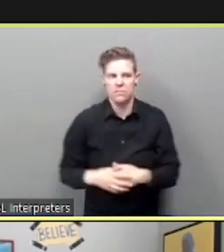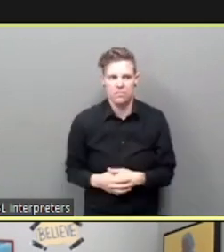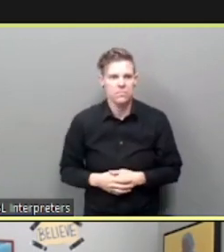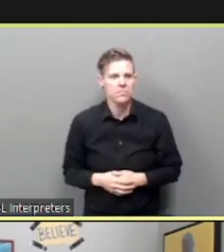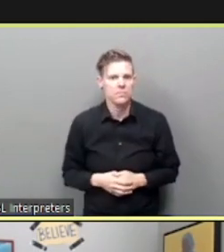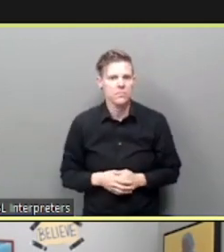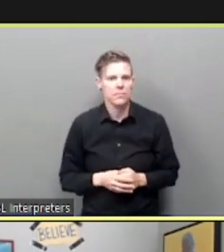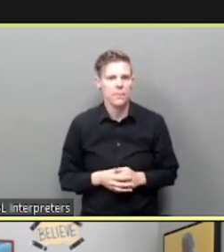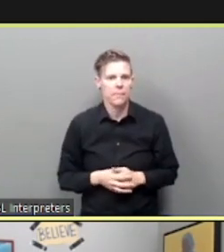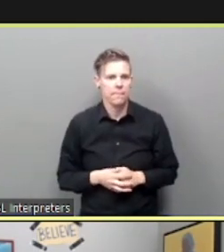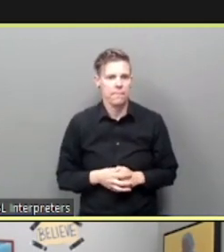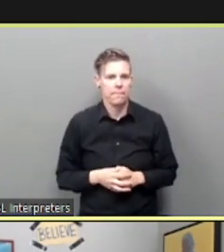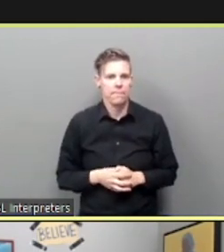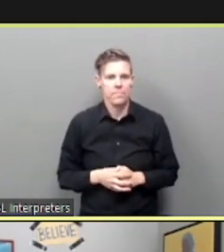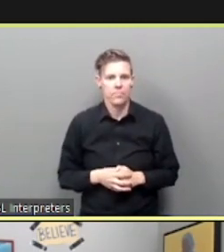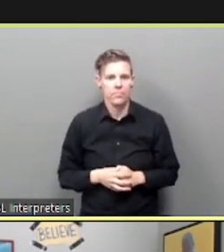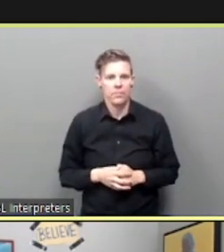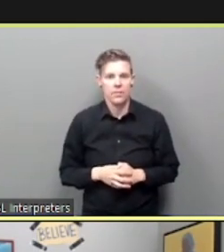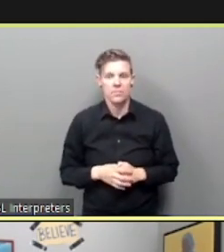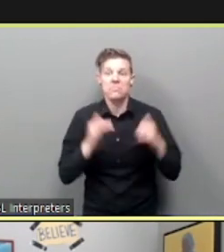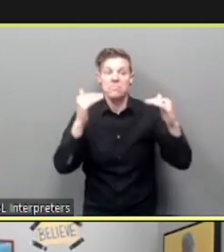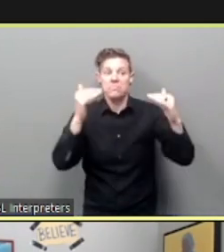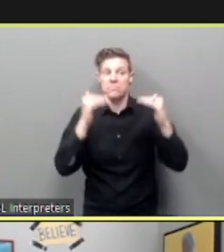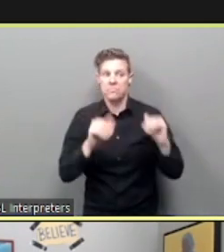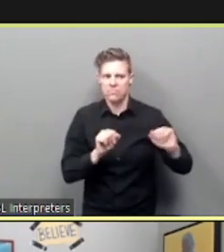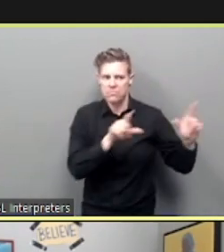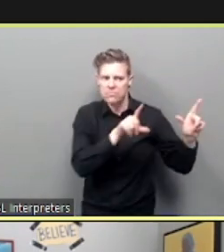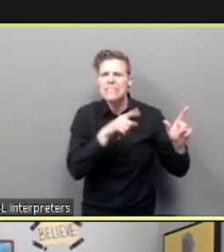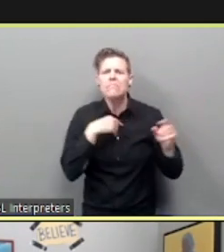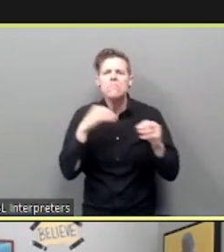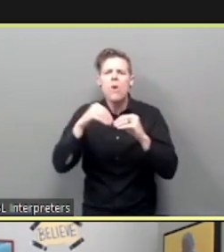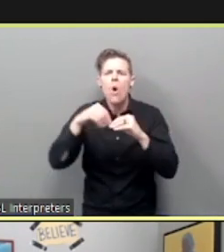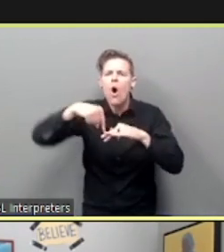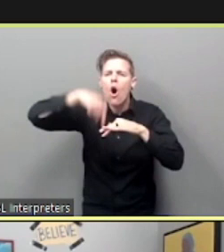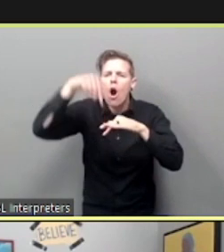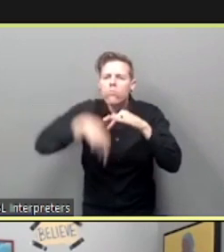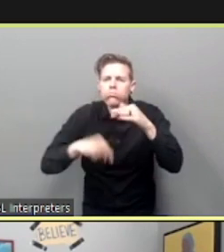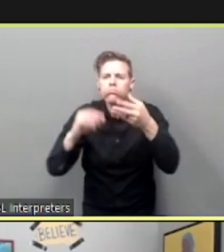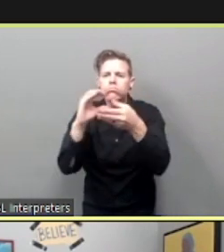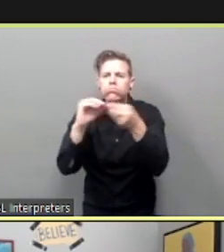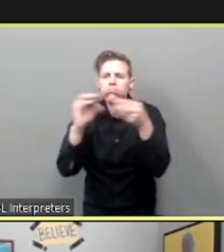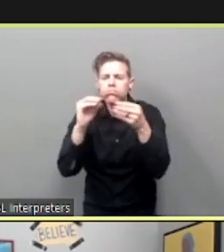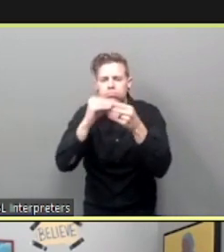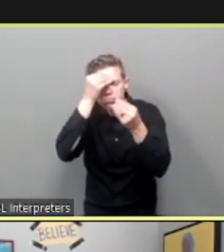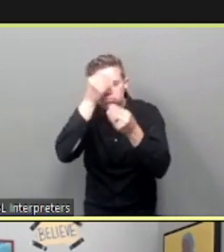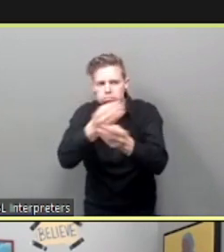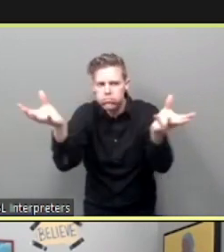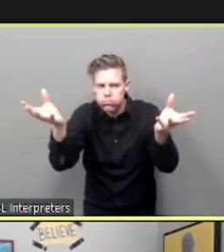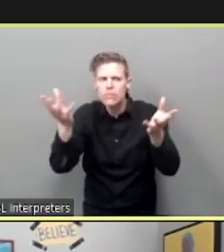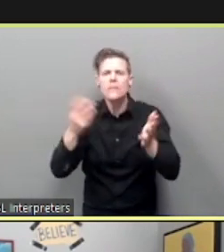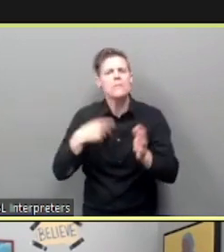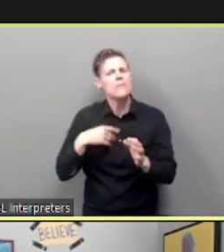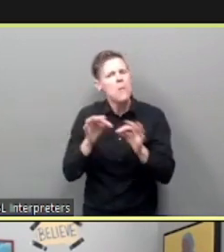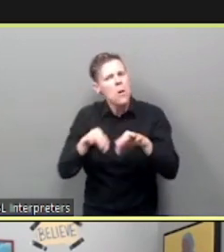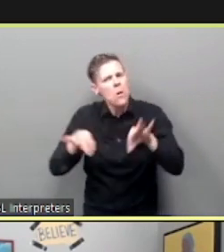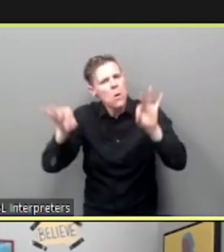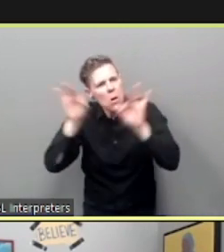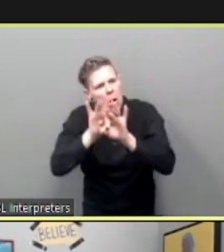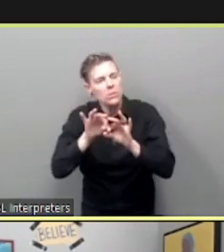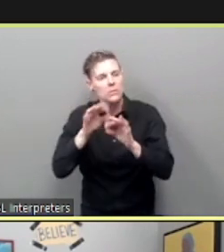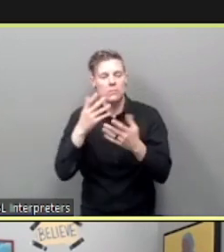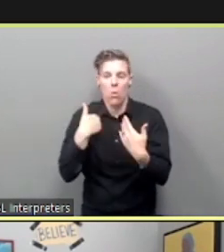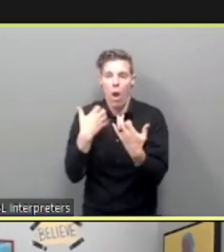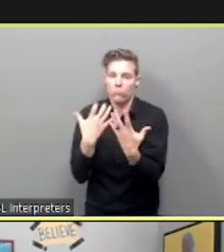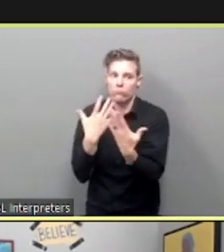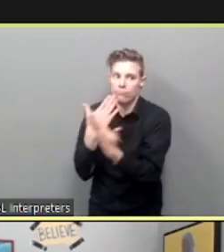And next slide, this is more information, and I think just one thing we just want to thank New Mexicans for